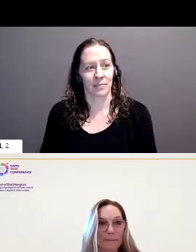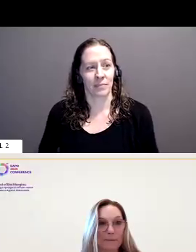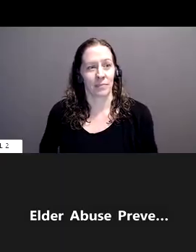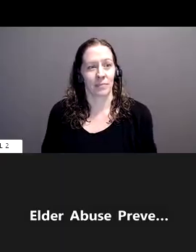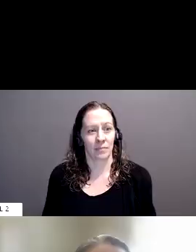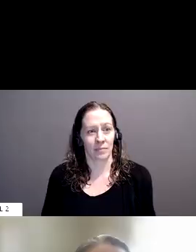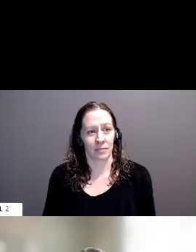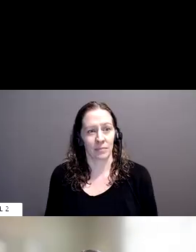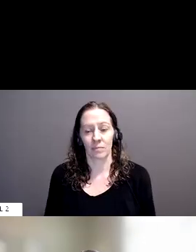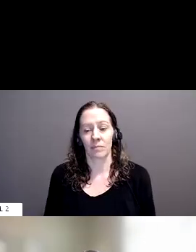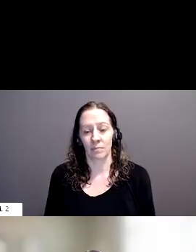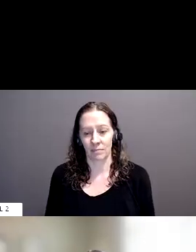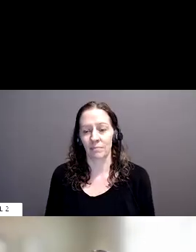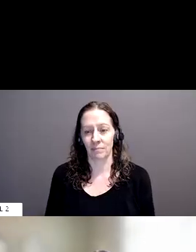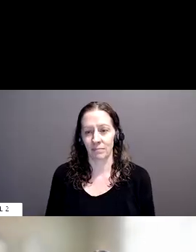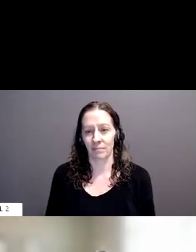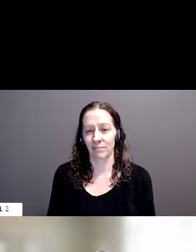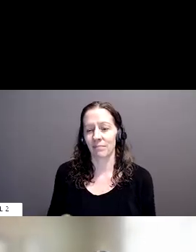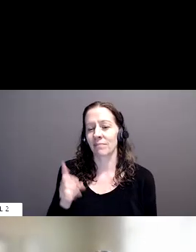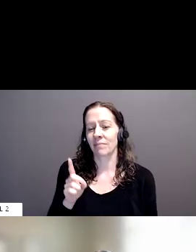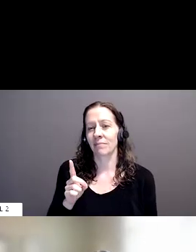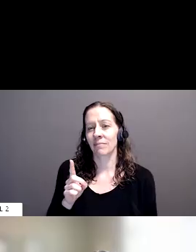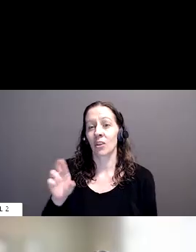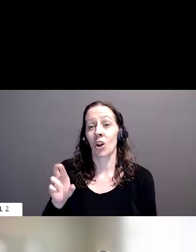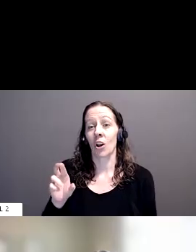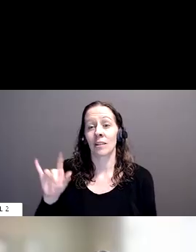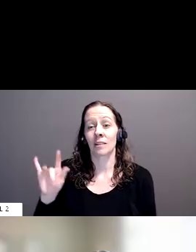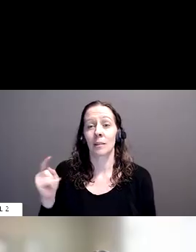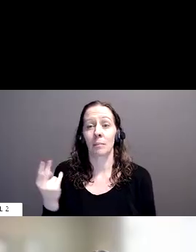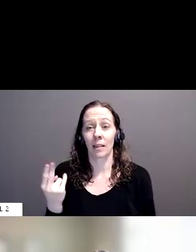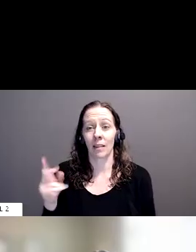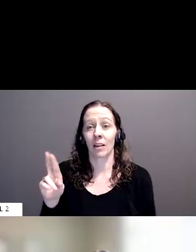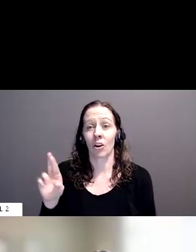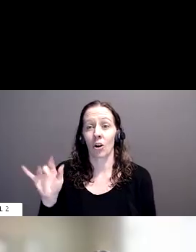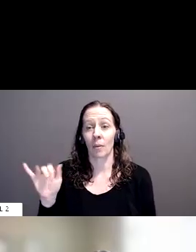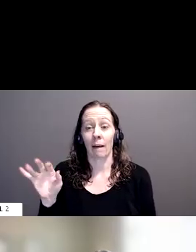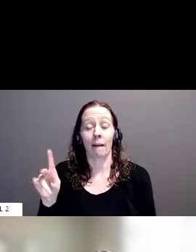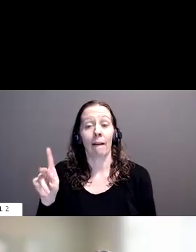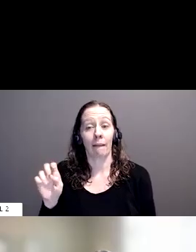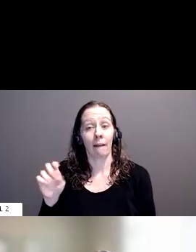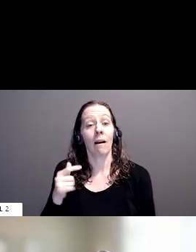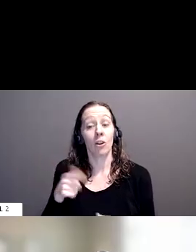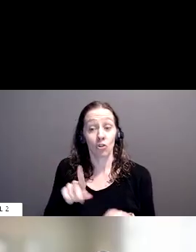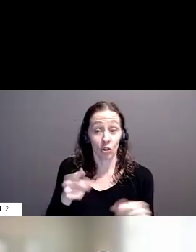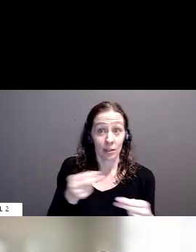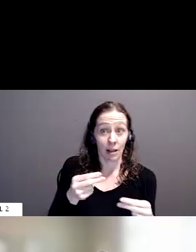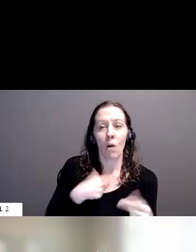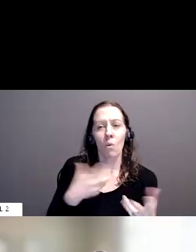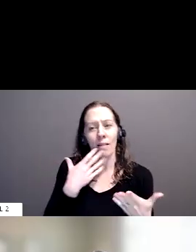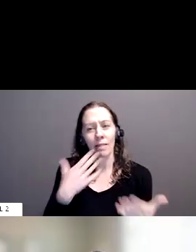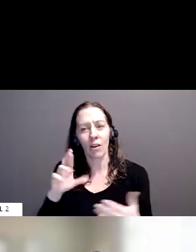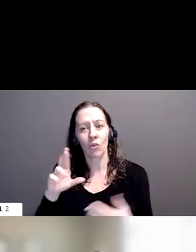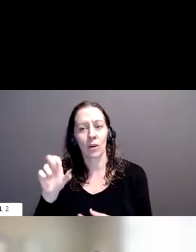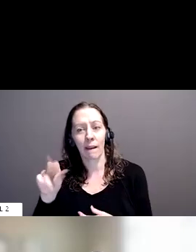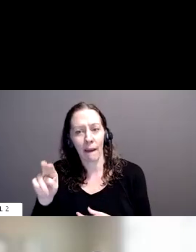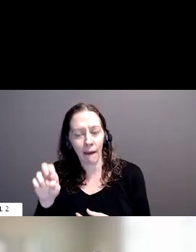While Hannah's pulling up the slides, I want to thank Ryan and the whole organizing committee and